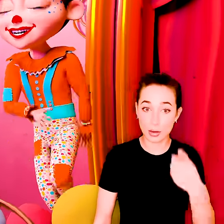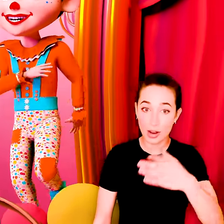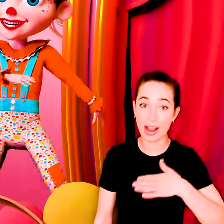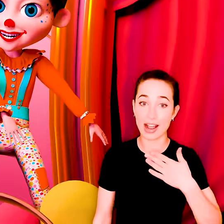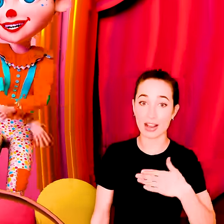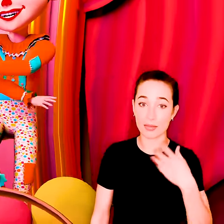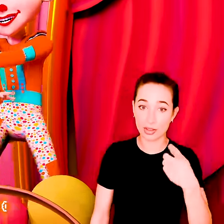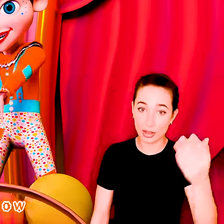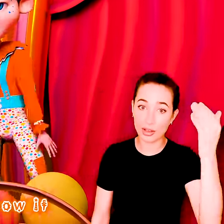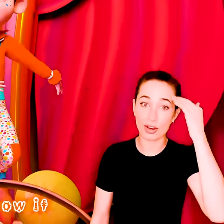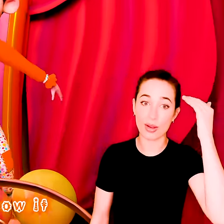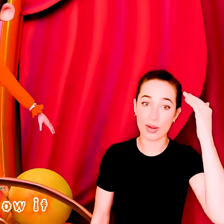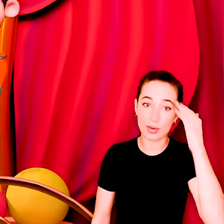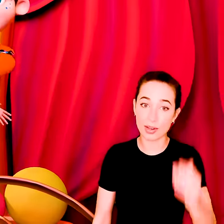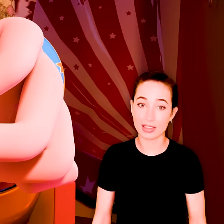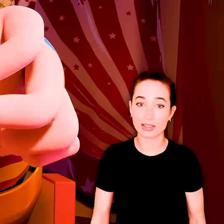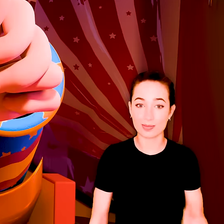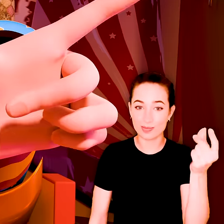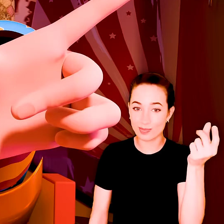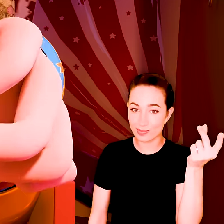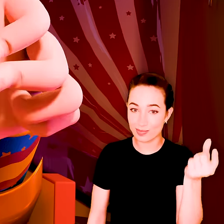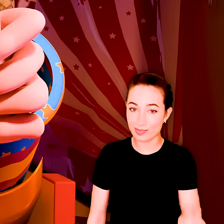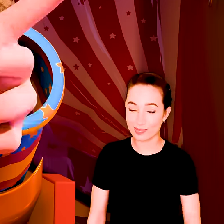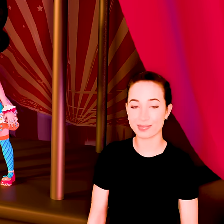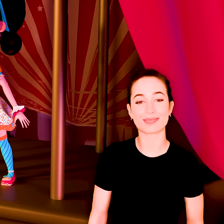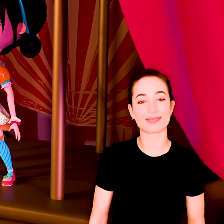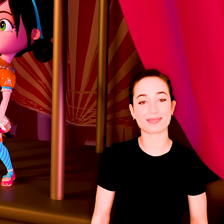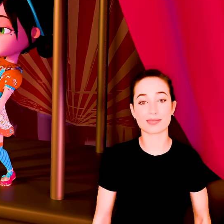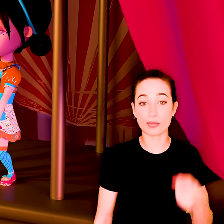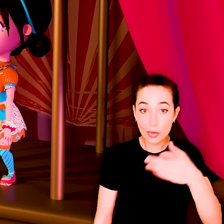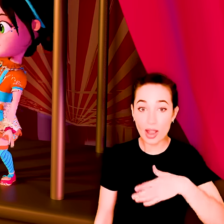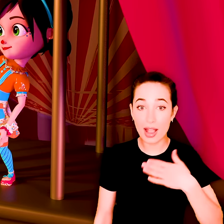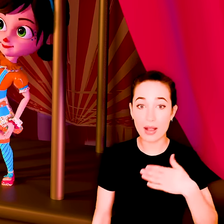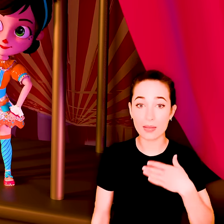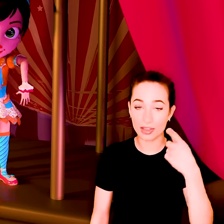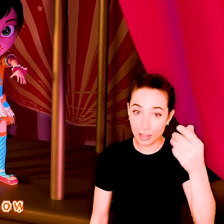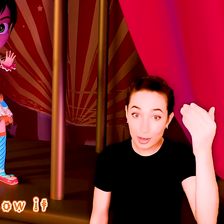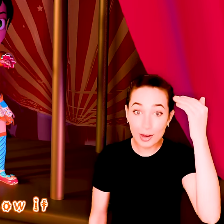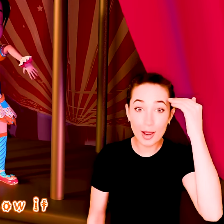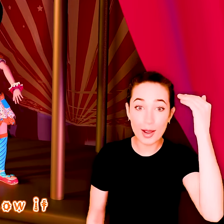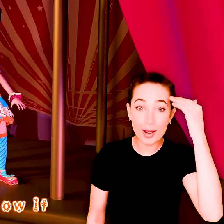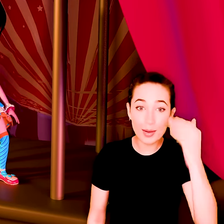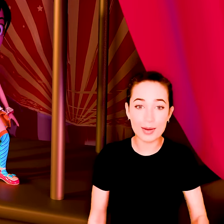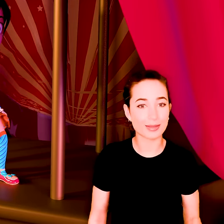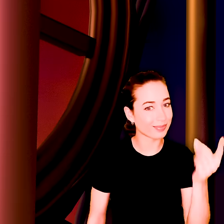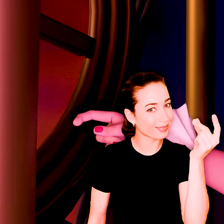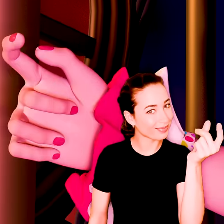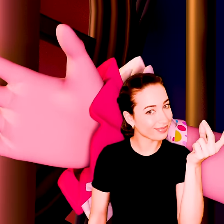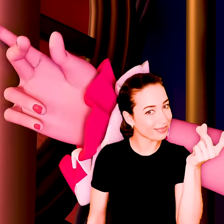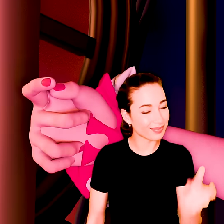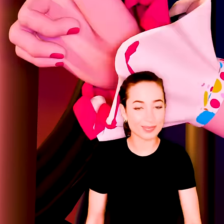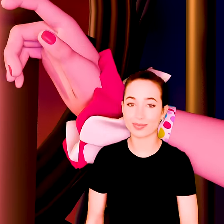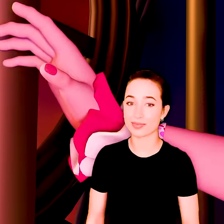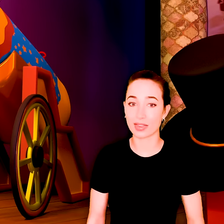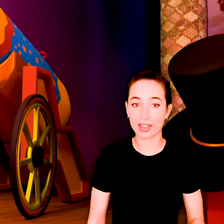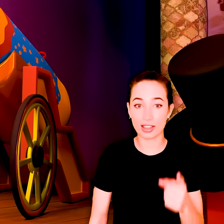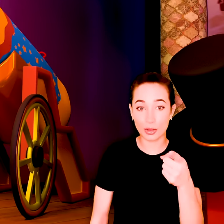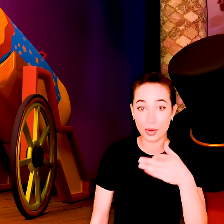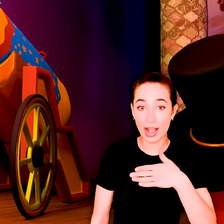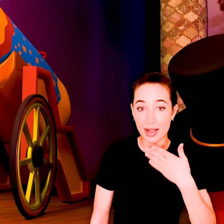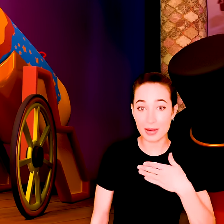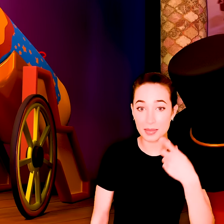if you're happy and you know it snap your fingers if you're happy and you know it snap your fingers